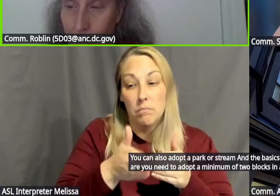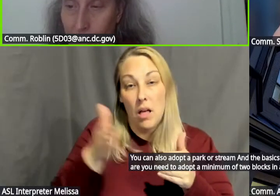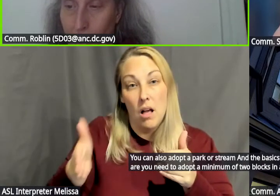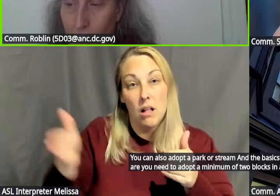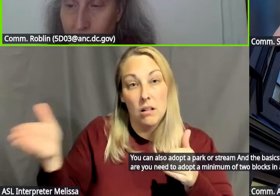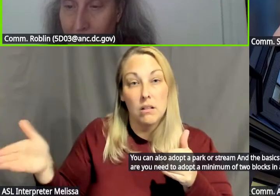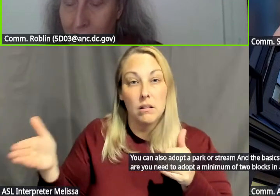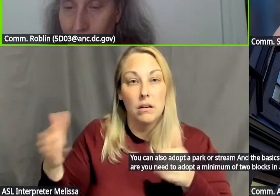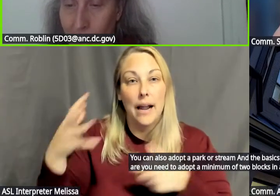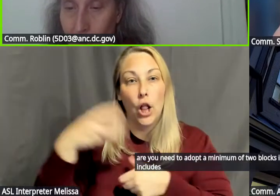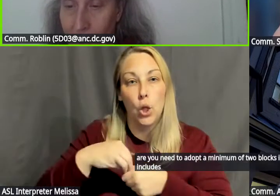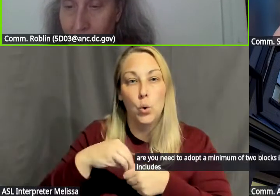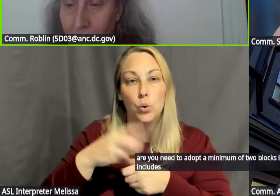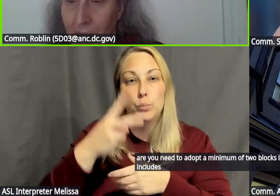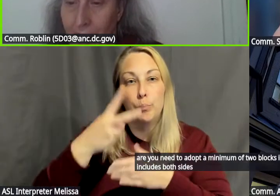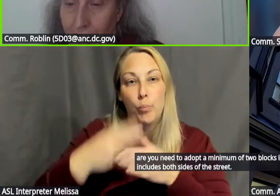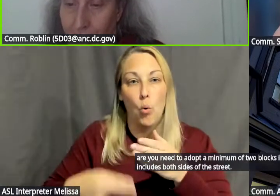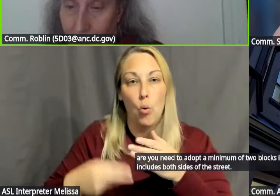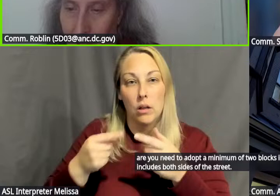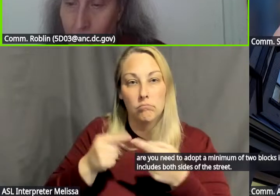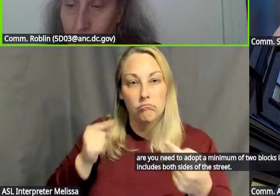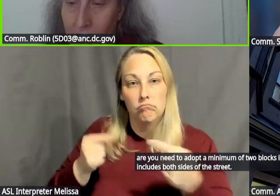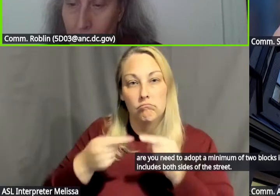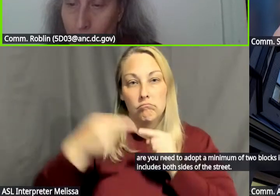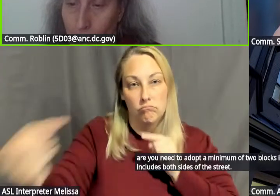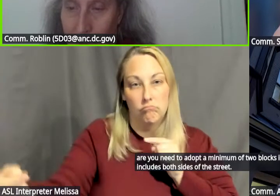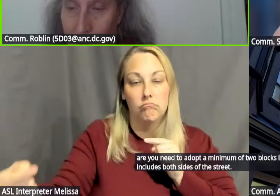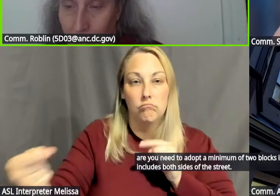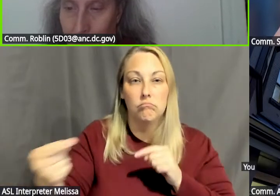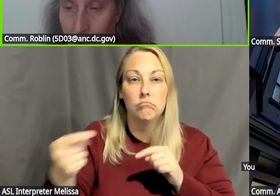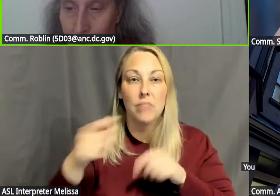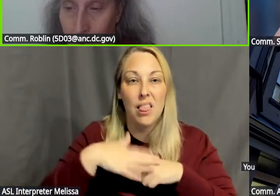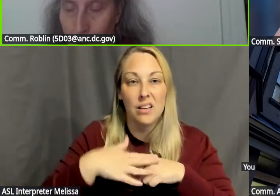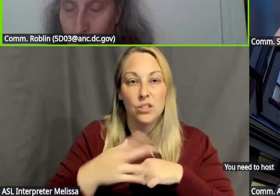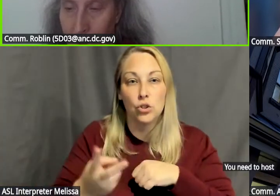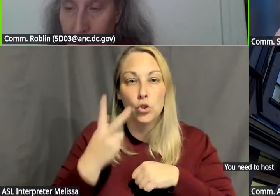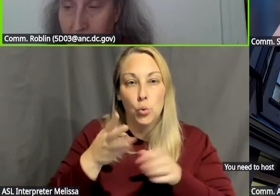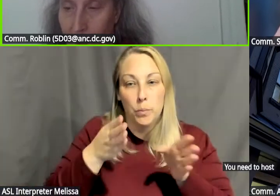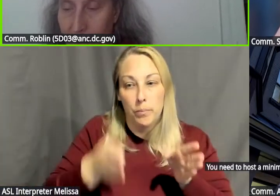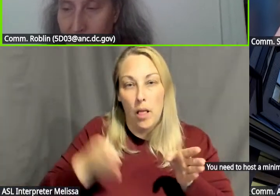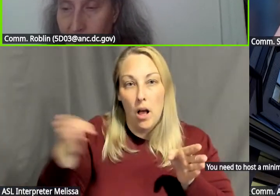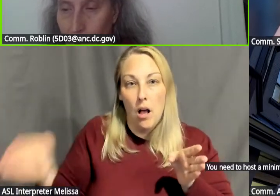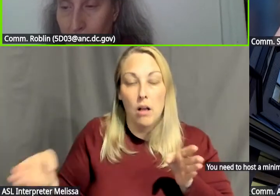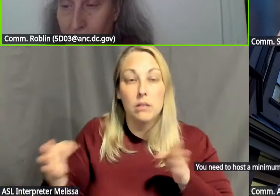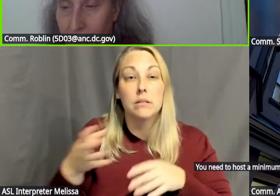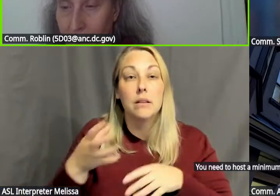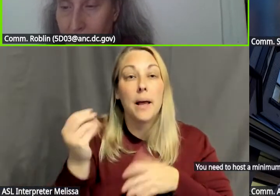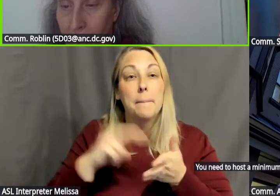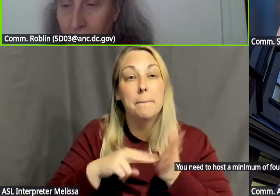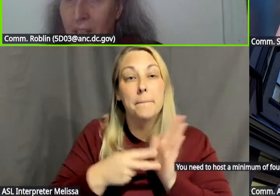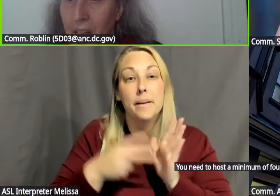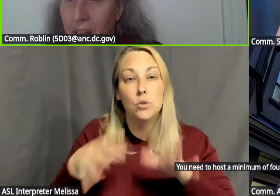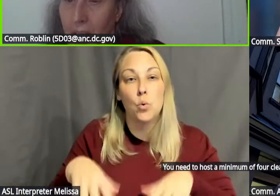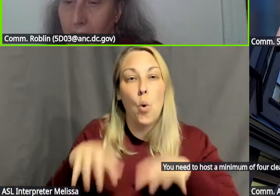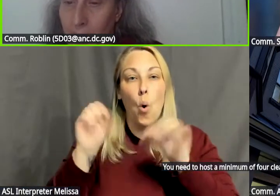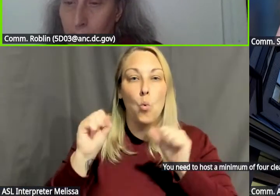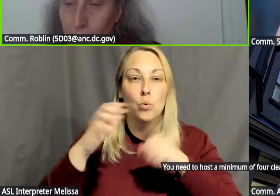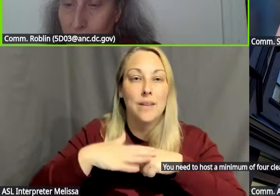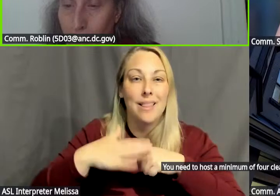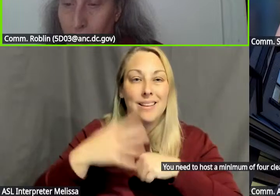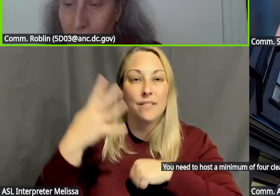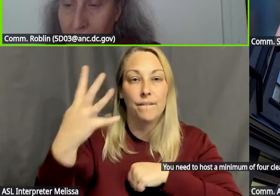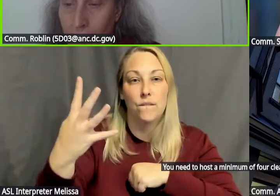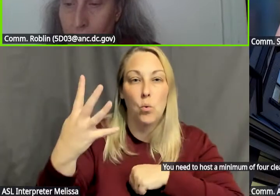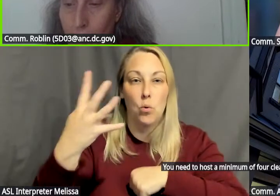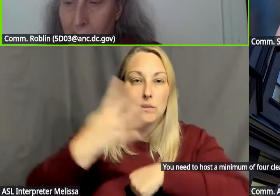includes both sides of the street. You need to host a minimum of 4 cleanup days per year. You